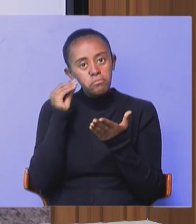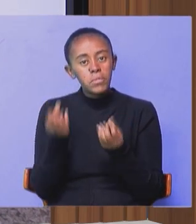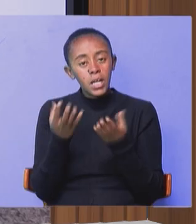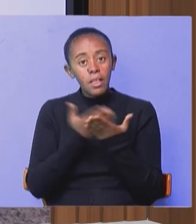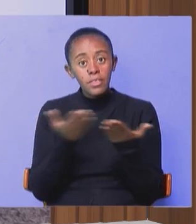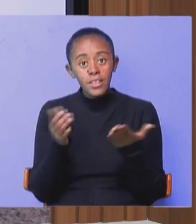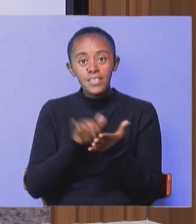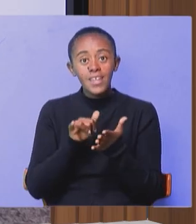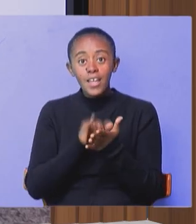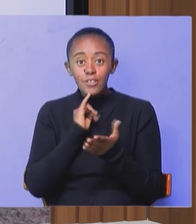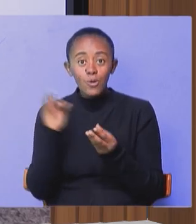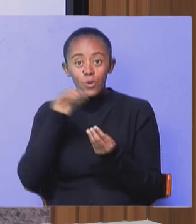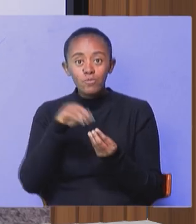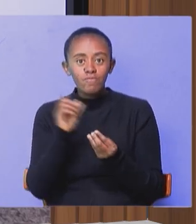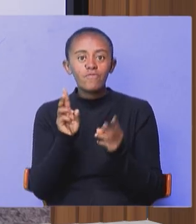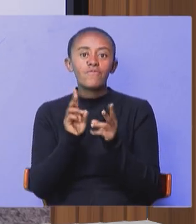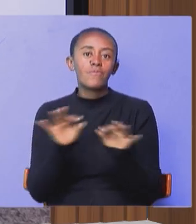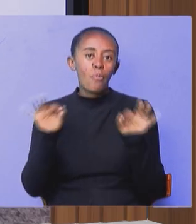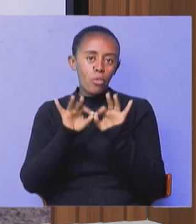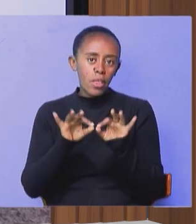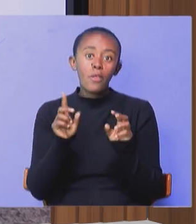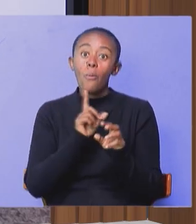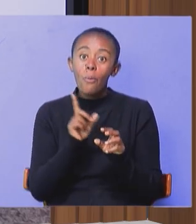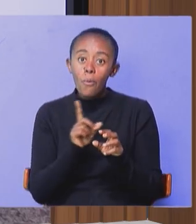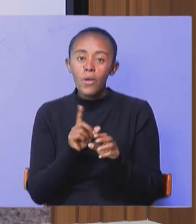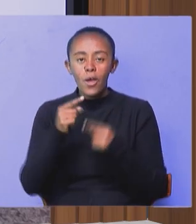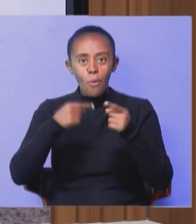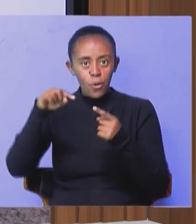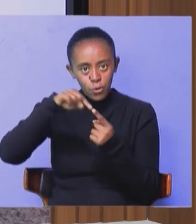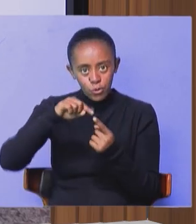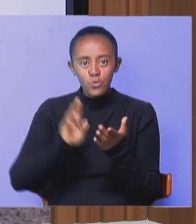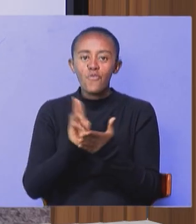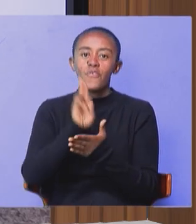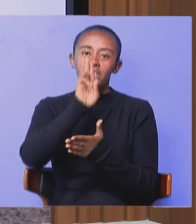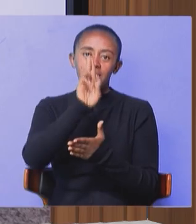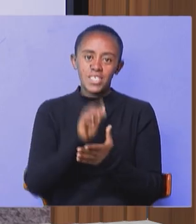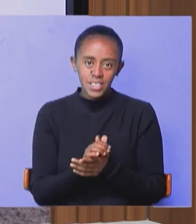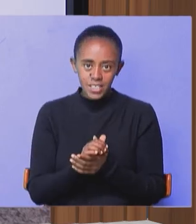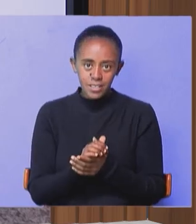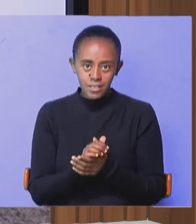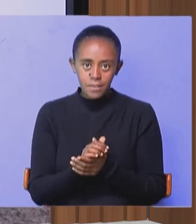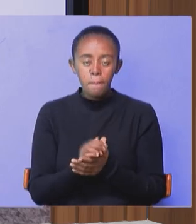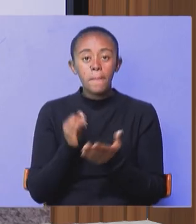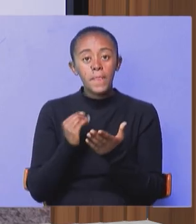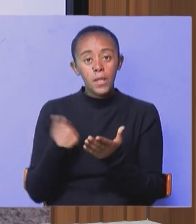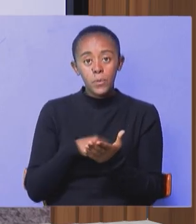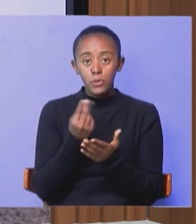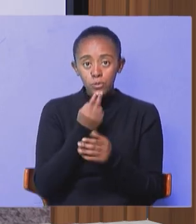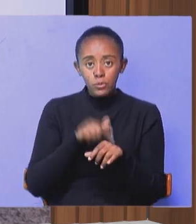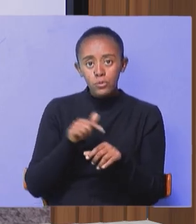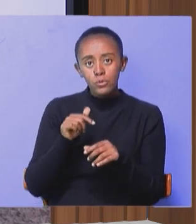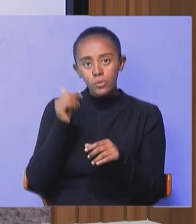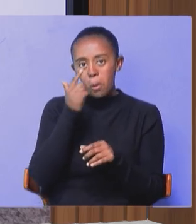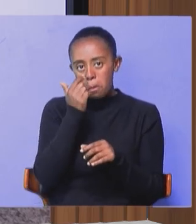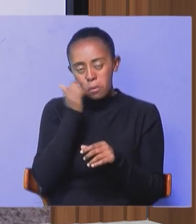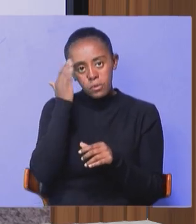that is also what? Important. What is important? Going to university. So we use common